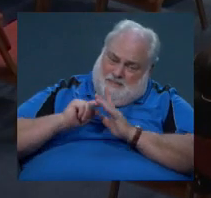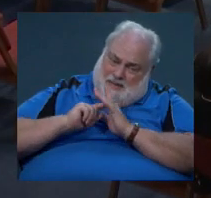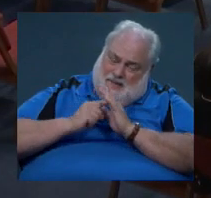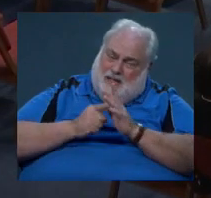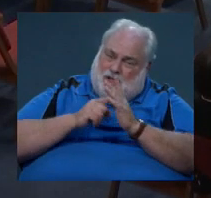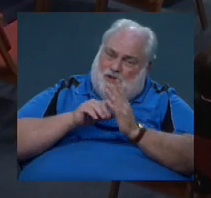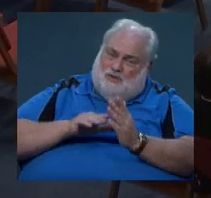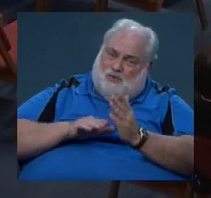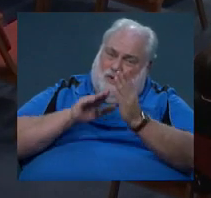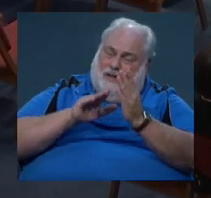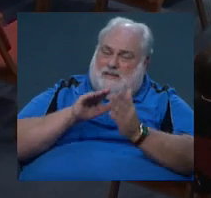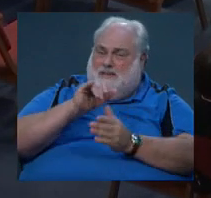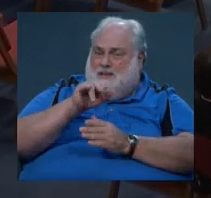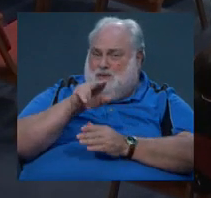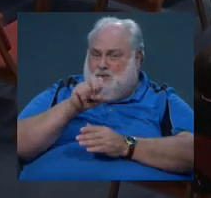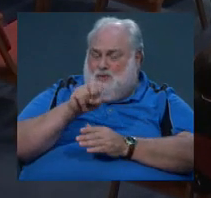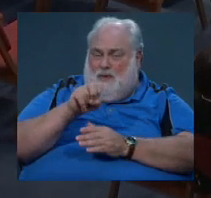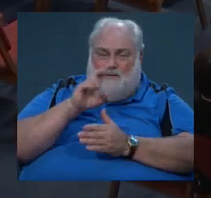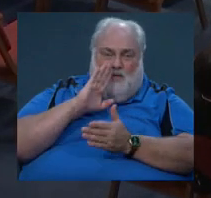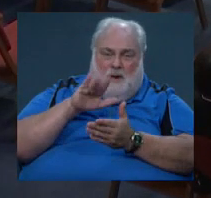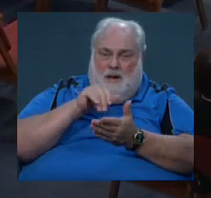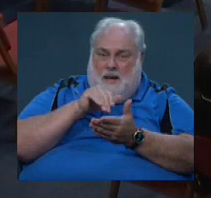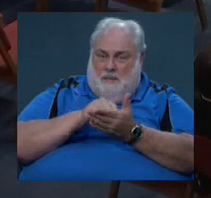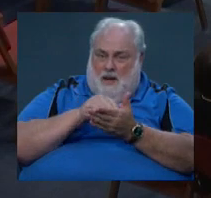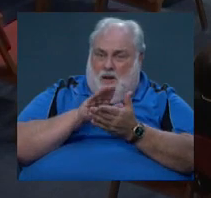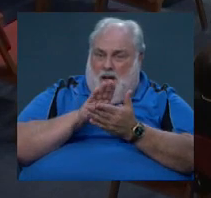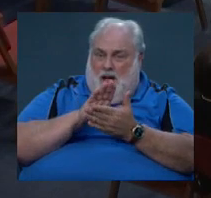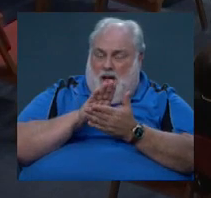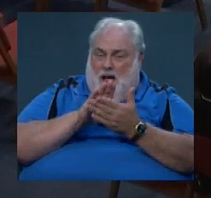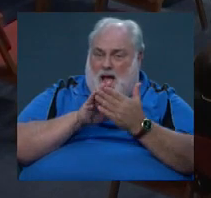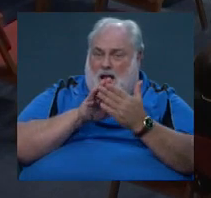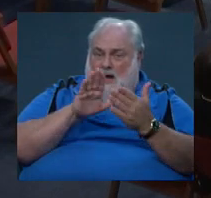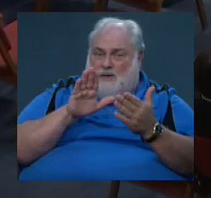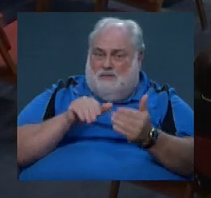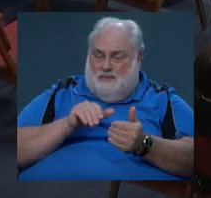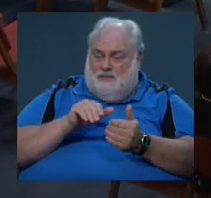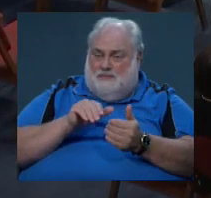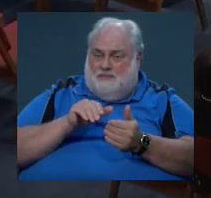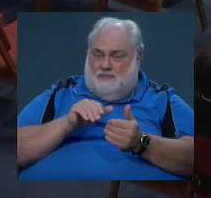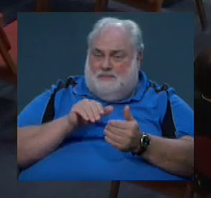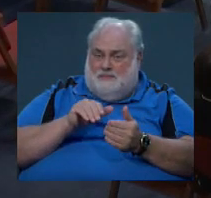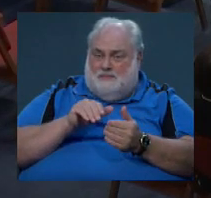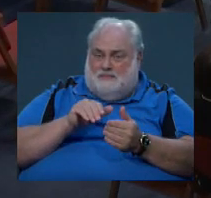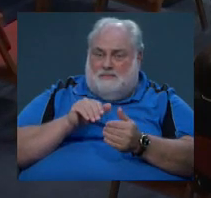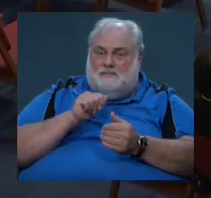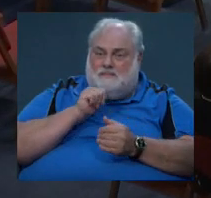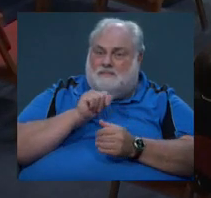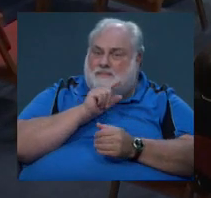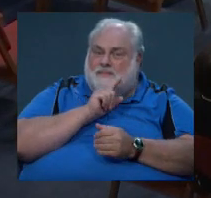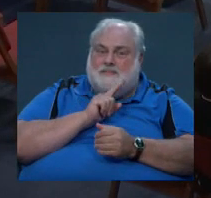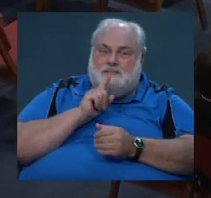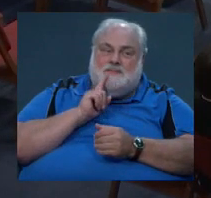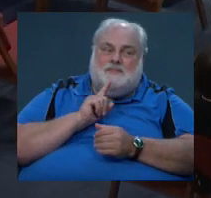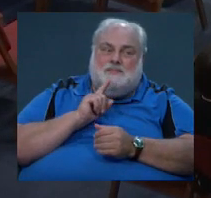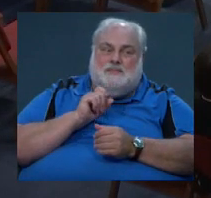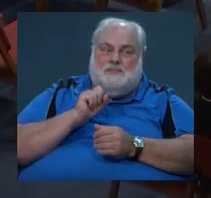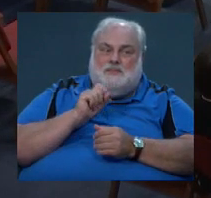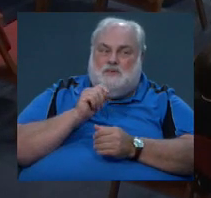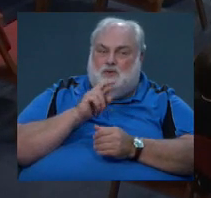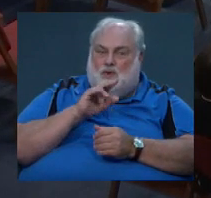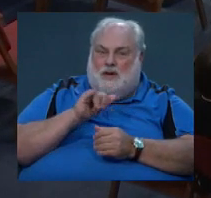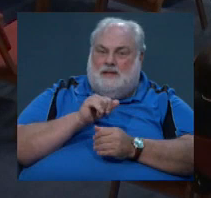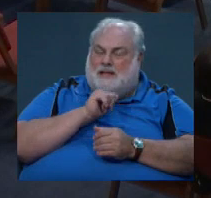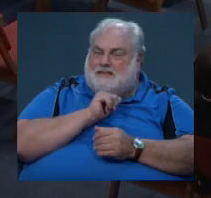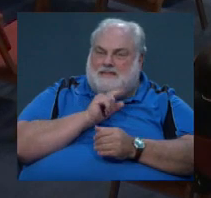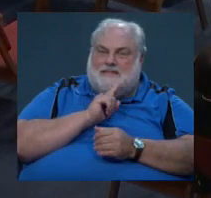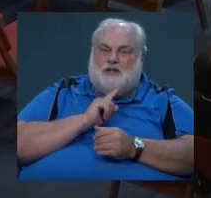to address in the city is the need for middle housing. Middle housing being, it's not just single story, single family